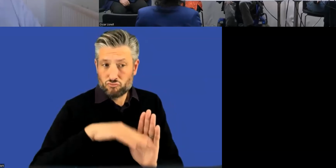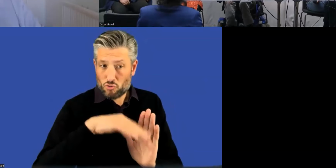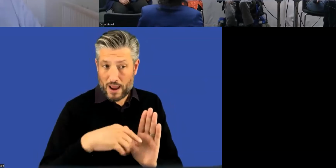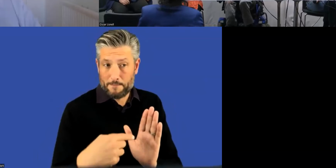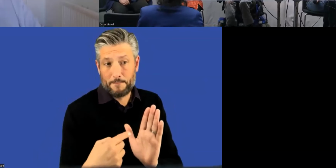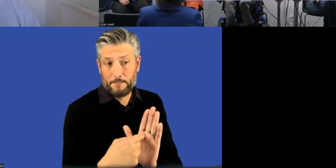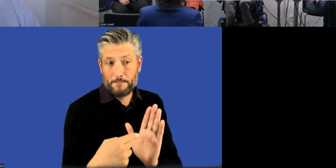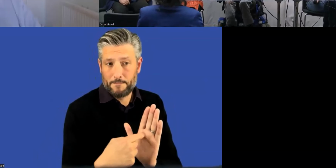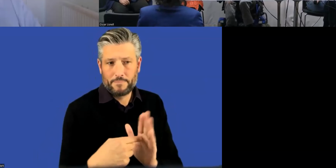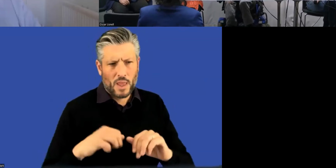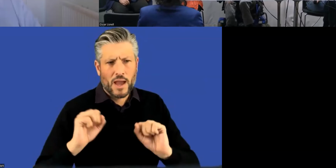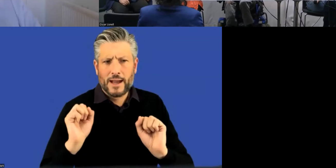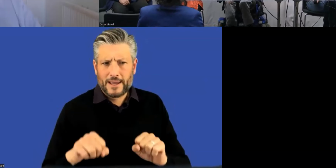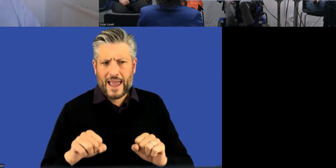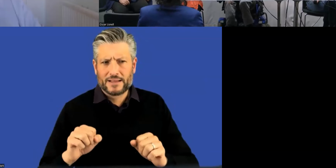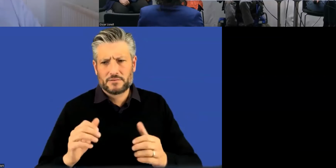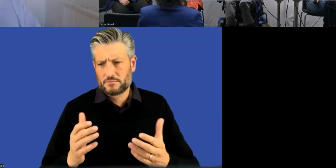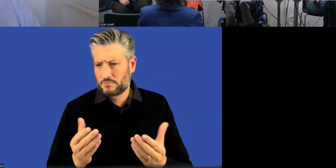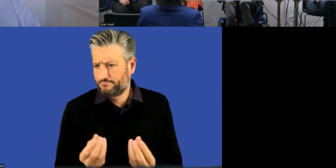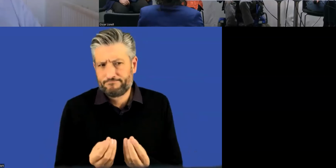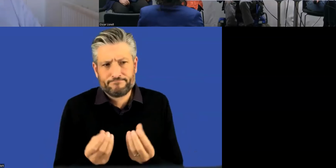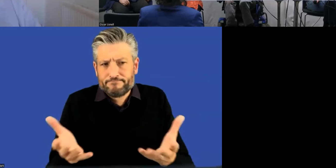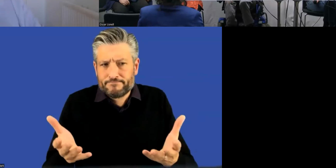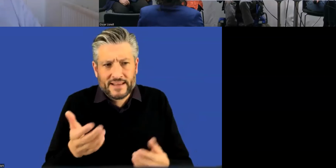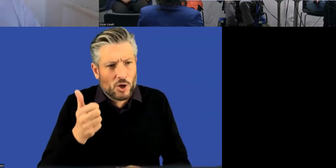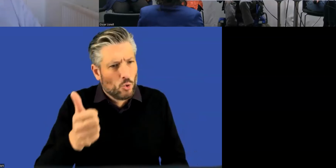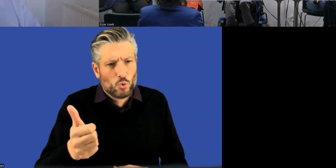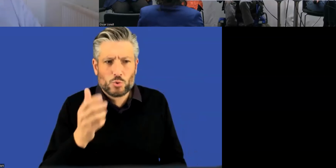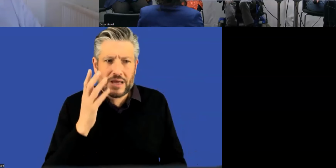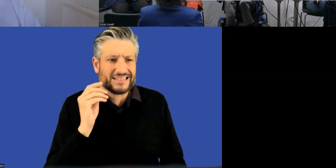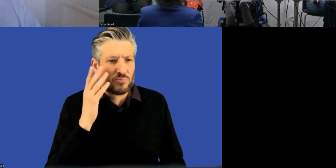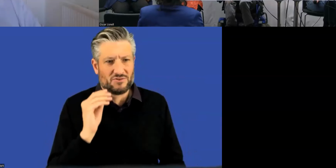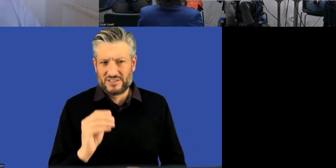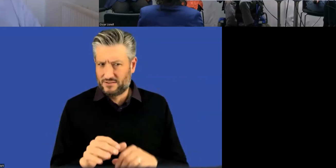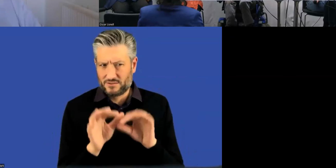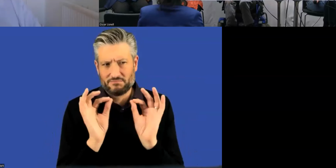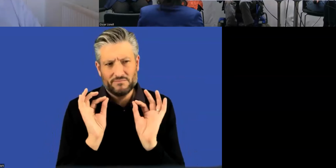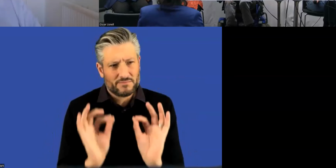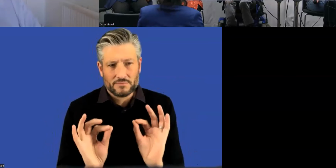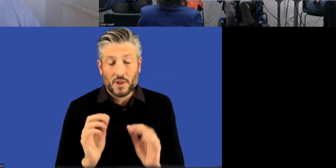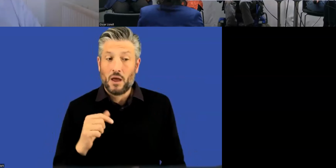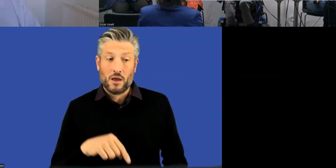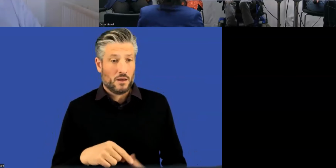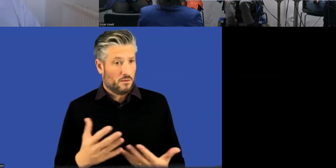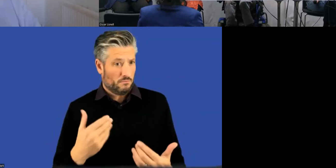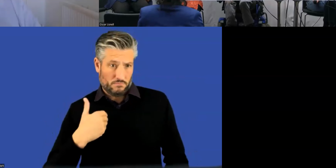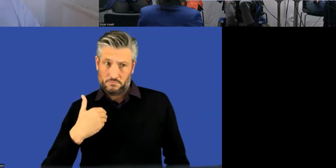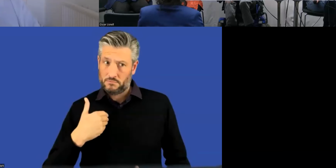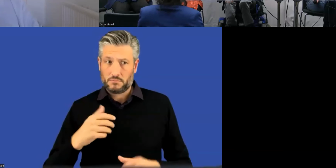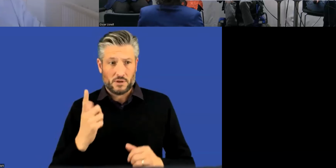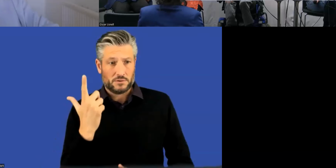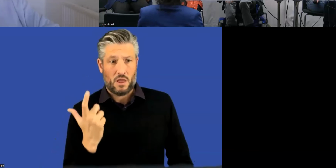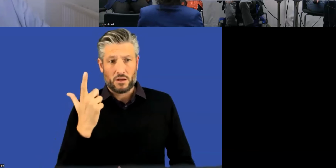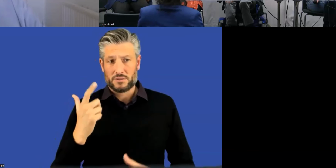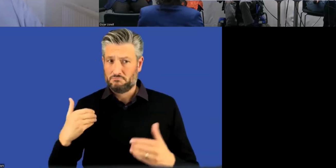experience. And just to give an example of that, again, as I say, we've been using it for a long time. It was used in the European